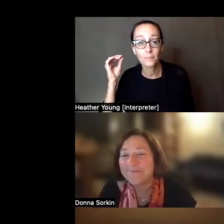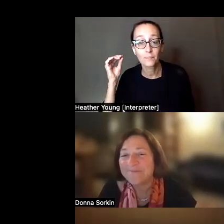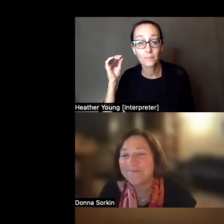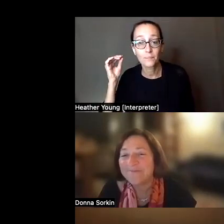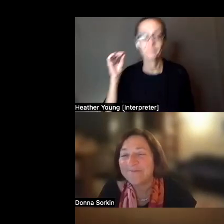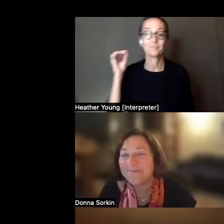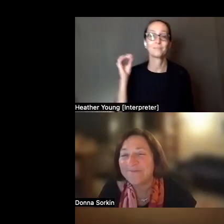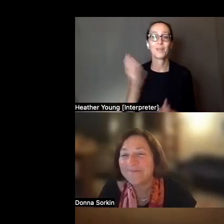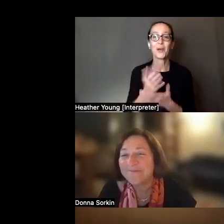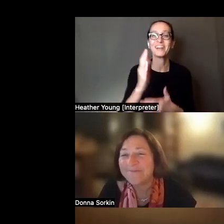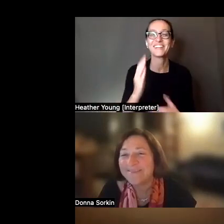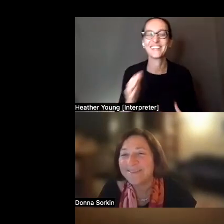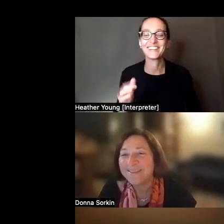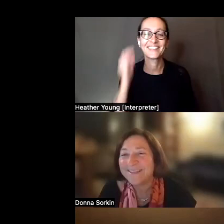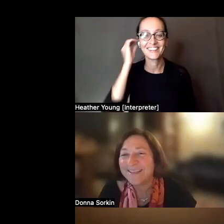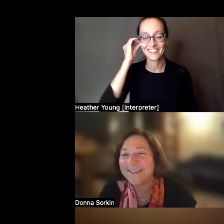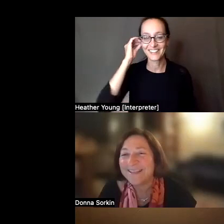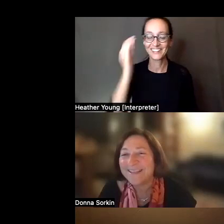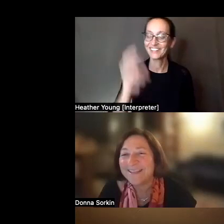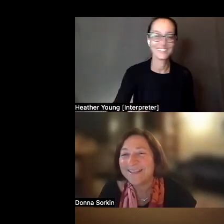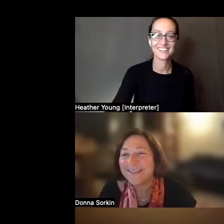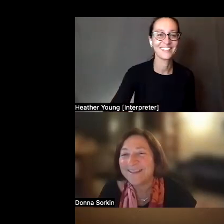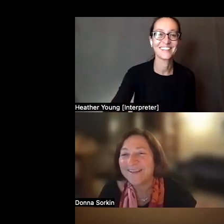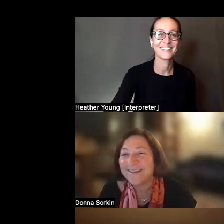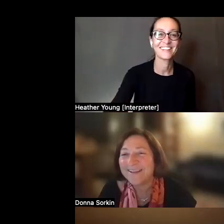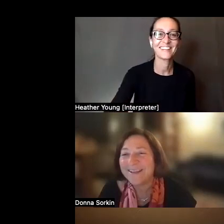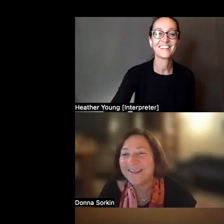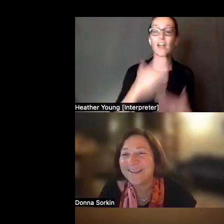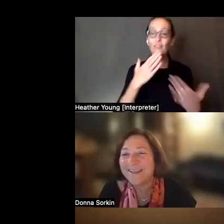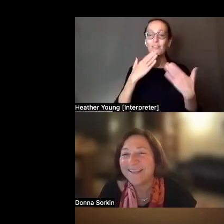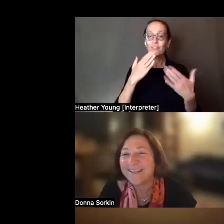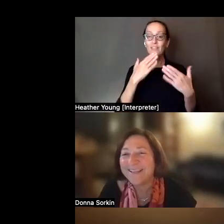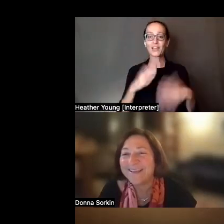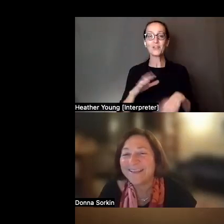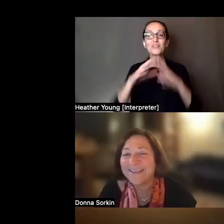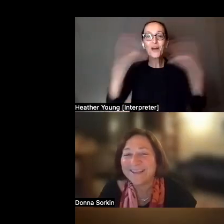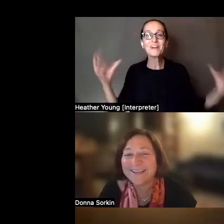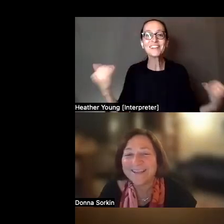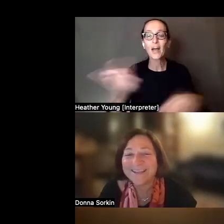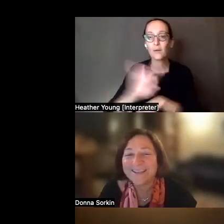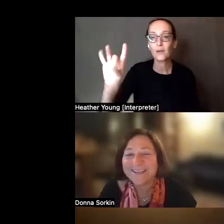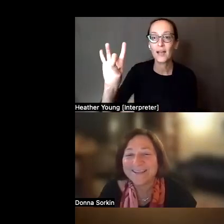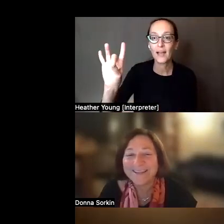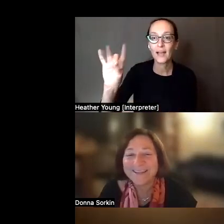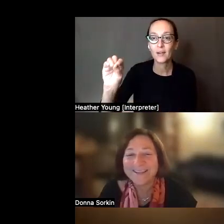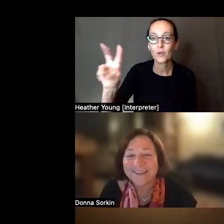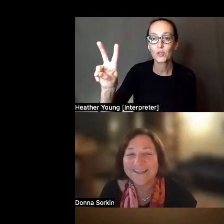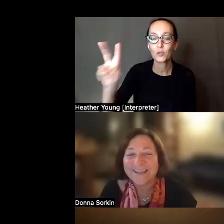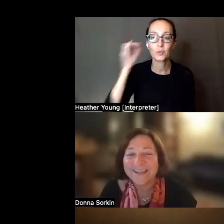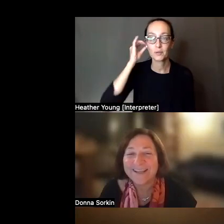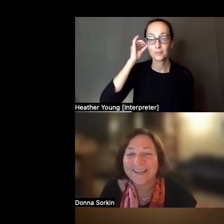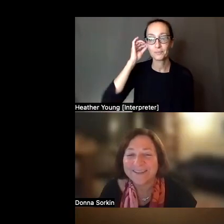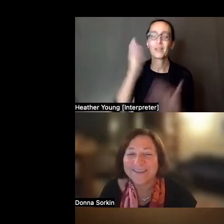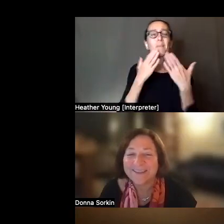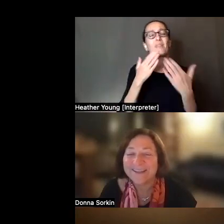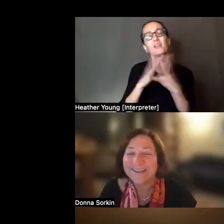Right. Thank you so much. We really are, we're like at 8:02 now, but I want to say thank you, Donna, because this was